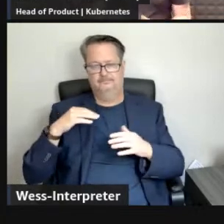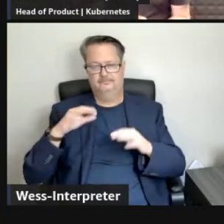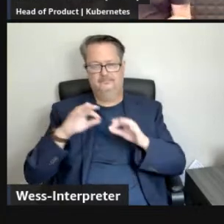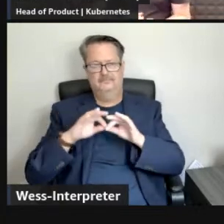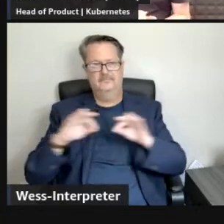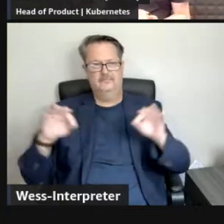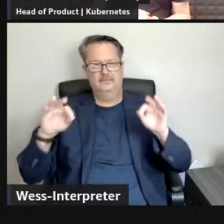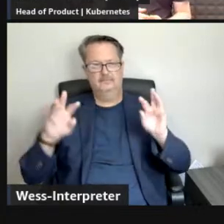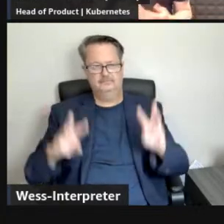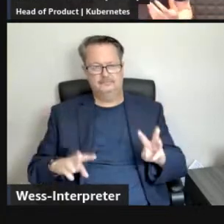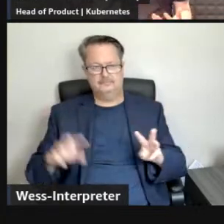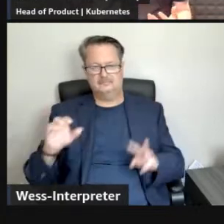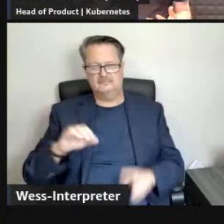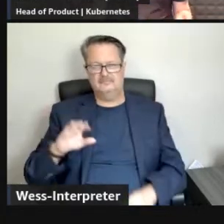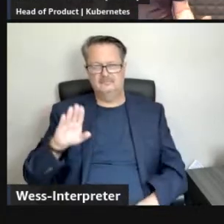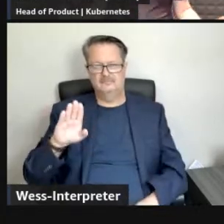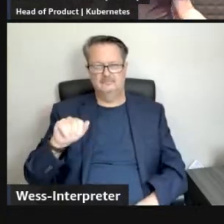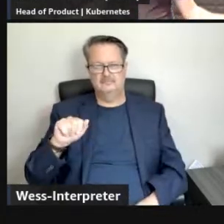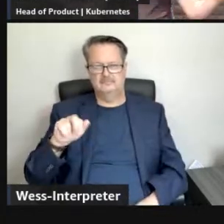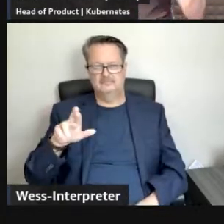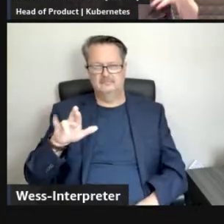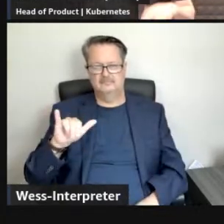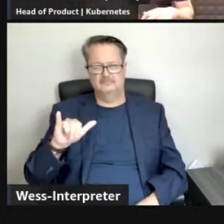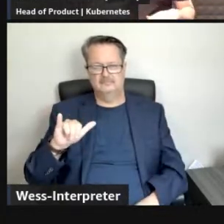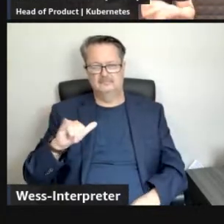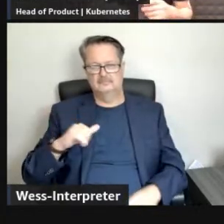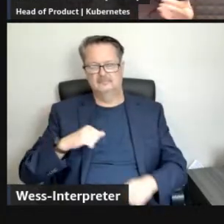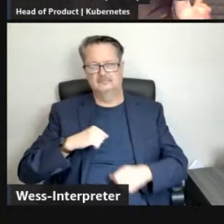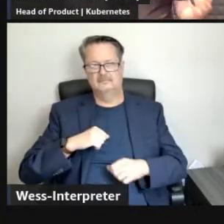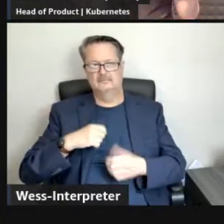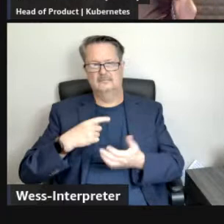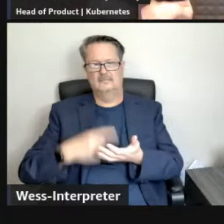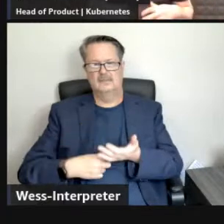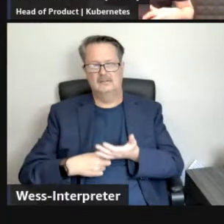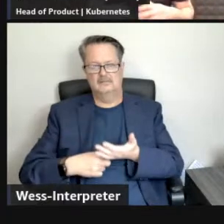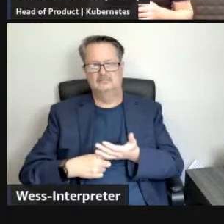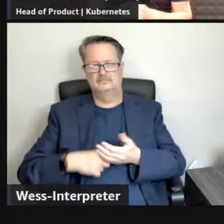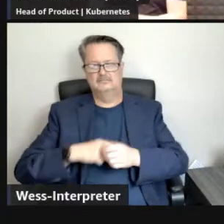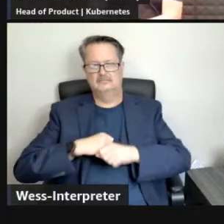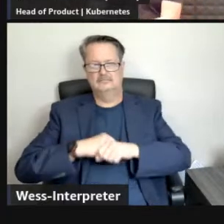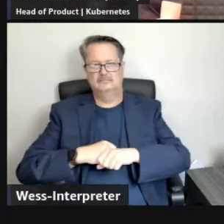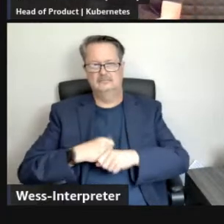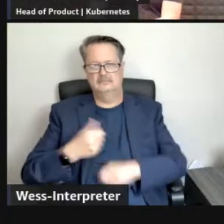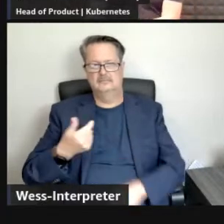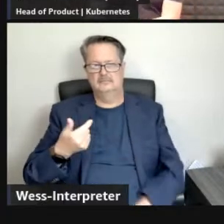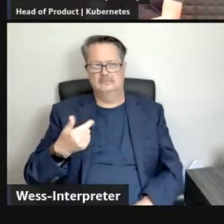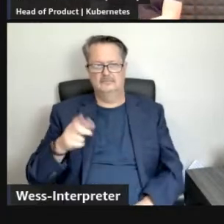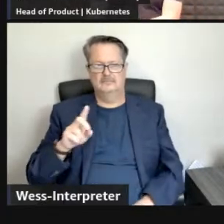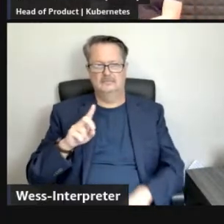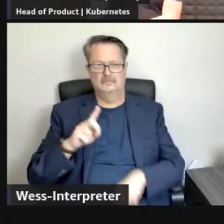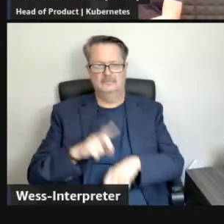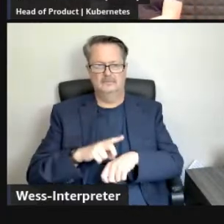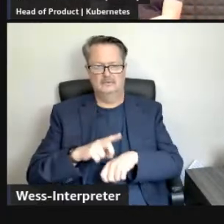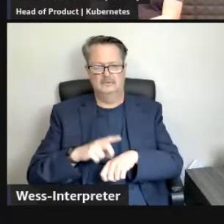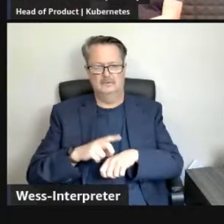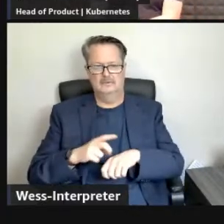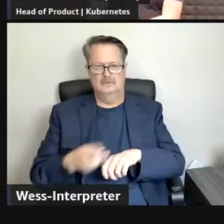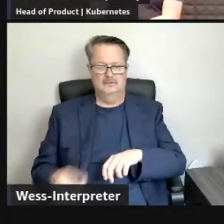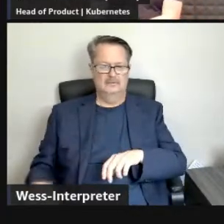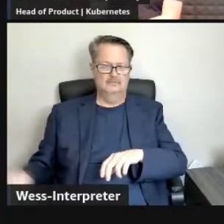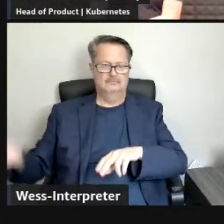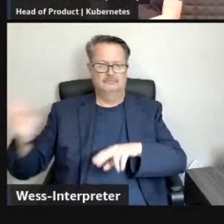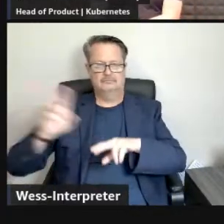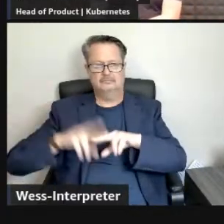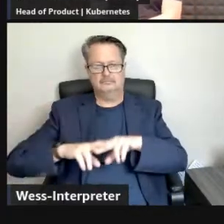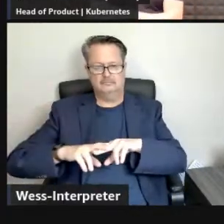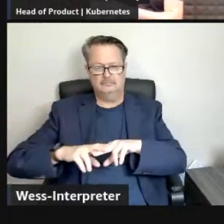this morning, things like guard duty, which come over the top and actually enhance the Kubernetes cluster from above. So these